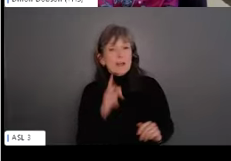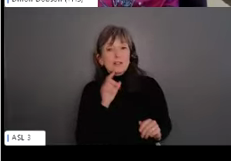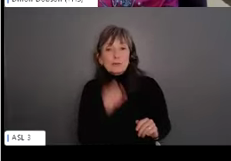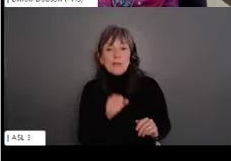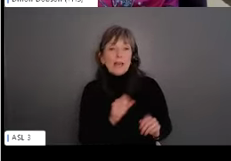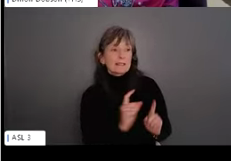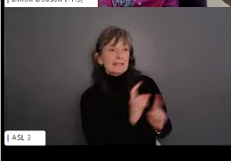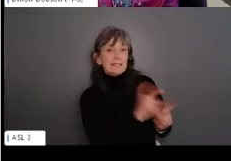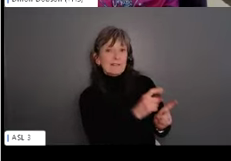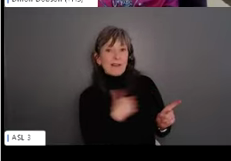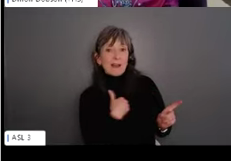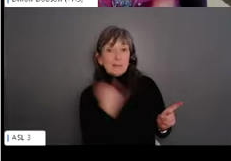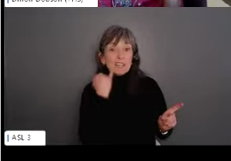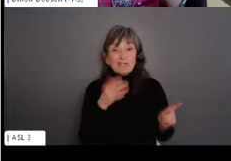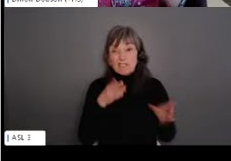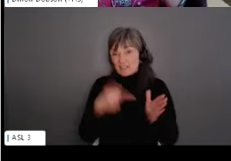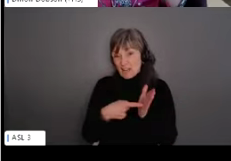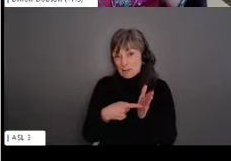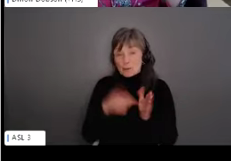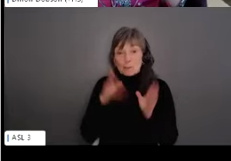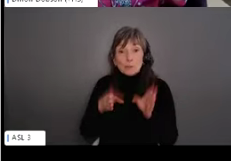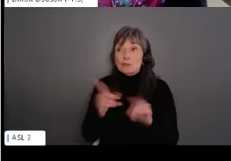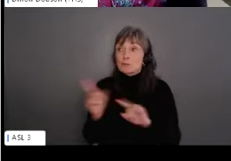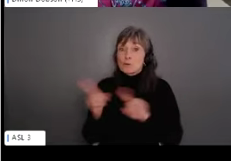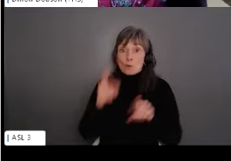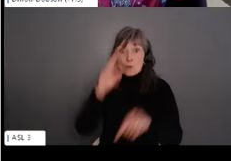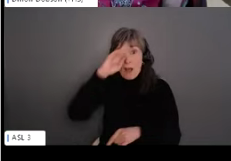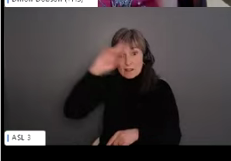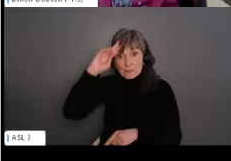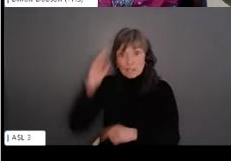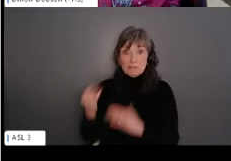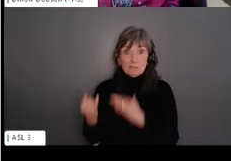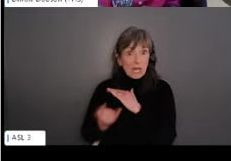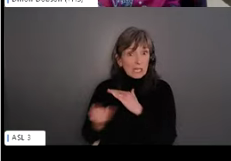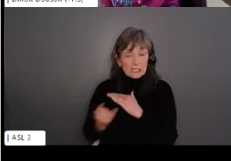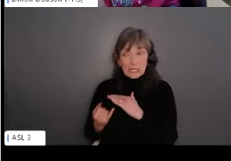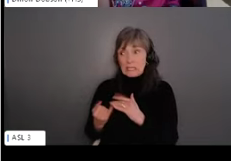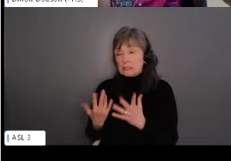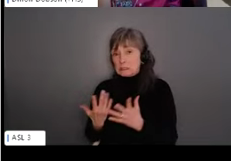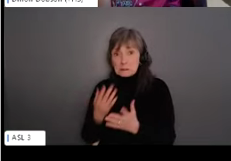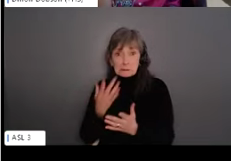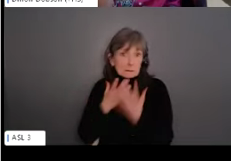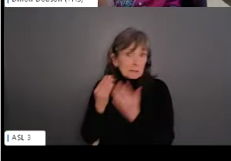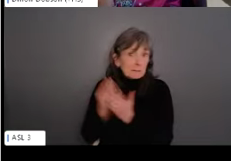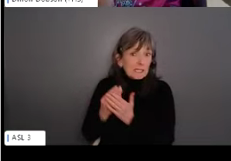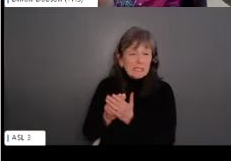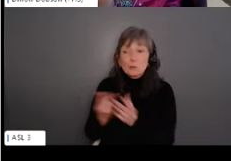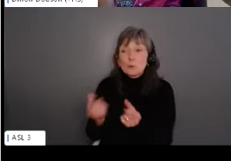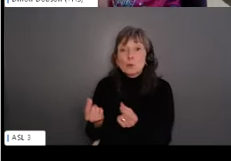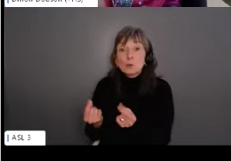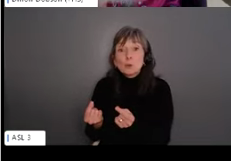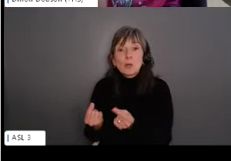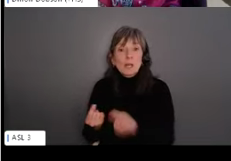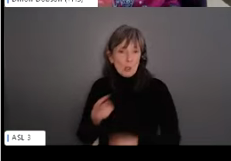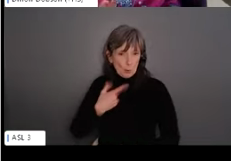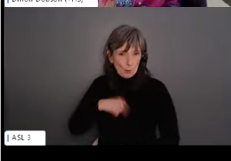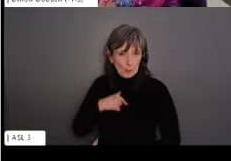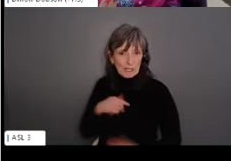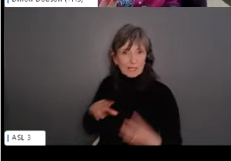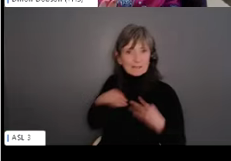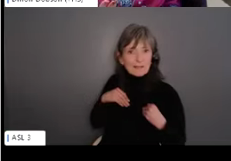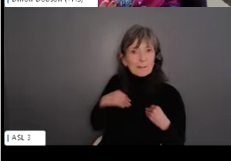say somebody is going into the hospital and they are socially isolated and have financial constraints. We'll bring the animal in for temporary fostering, and when